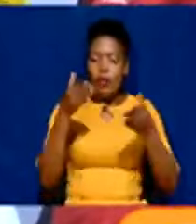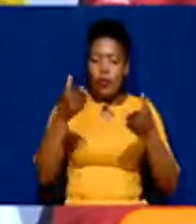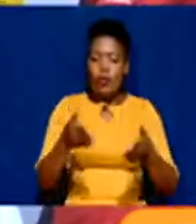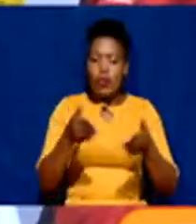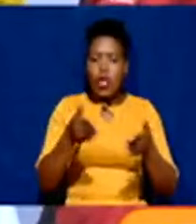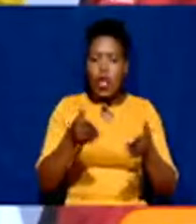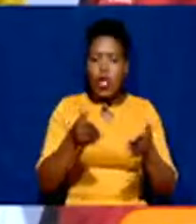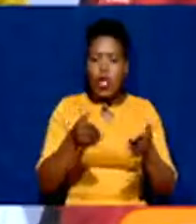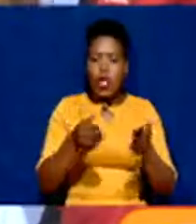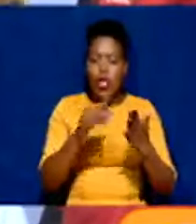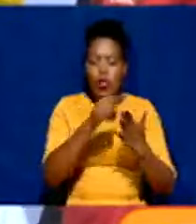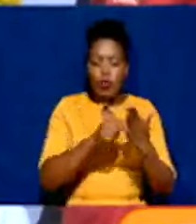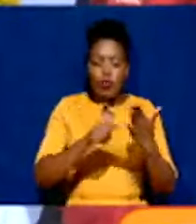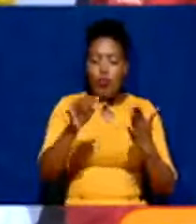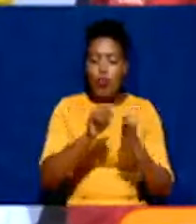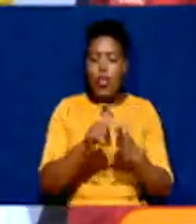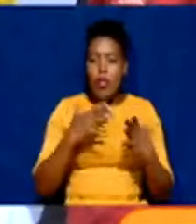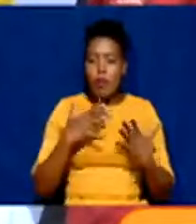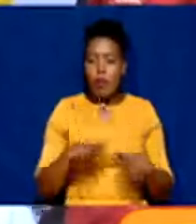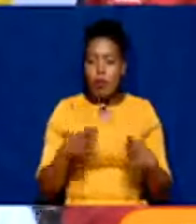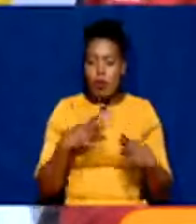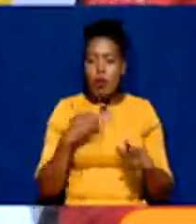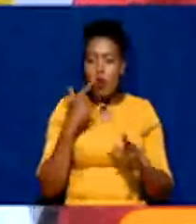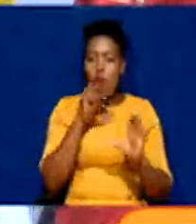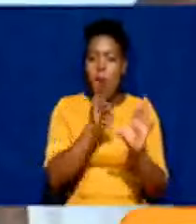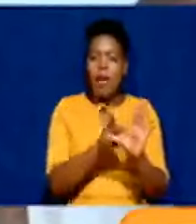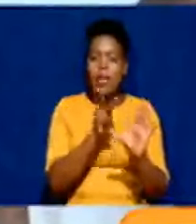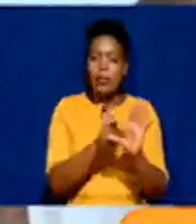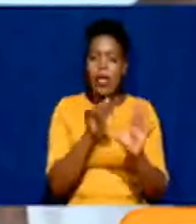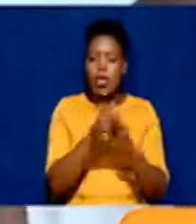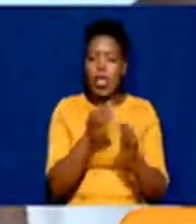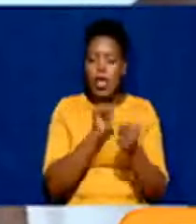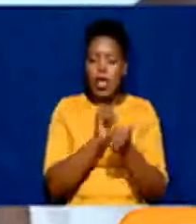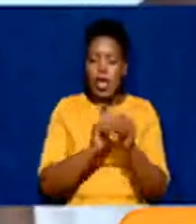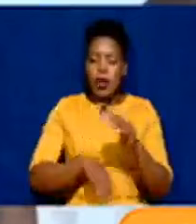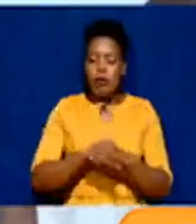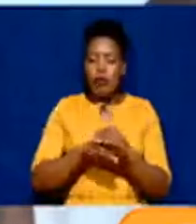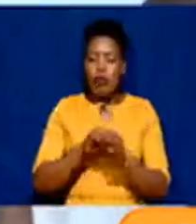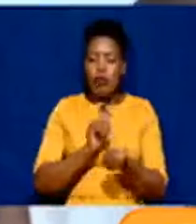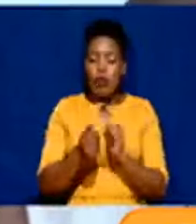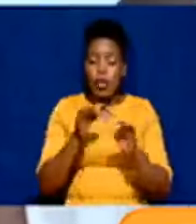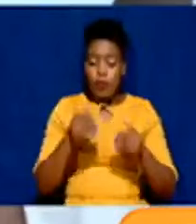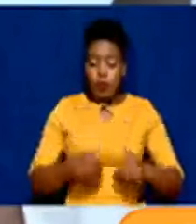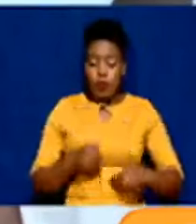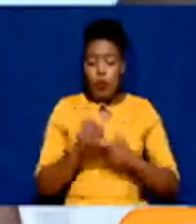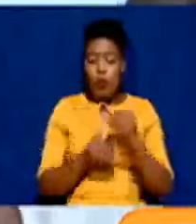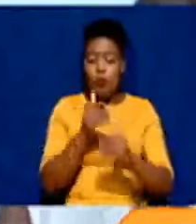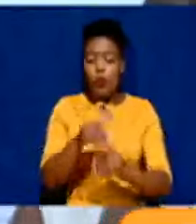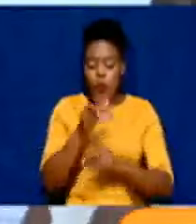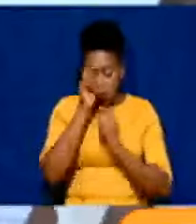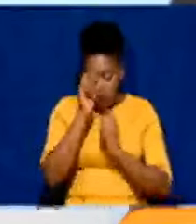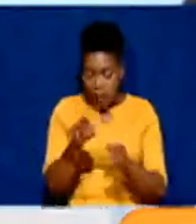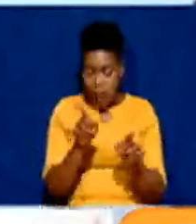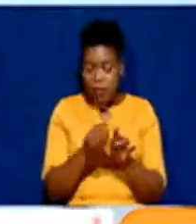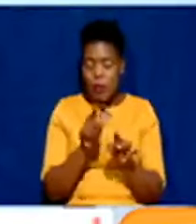verify that these people are the ones that participated in the tournament. Na vijana kama wataendelea na nidhamu ile wamekuwa